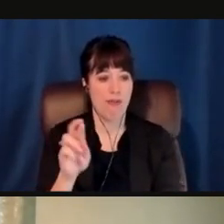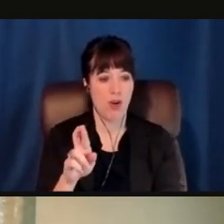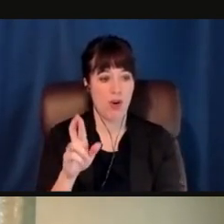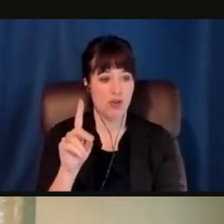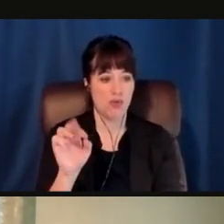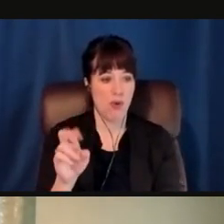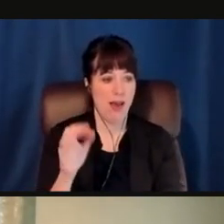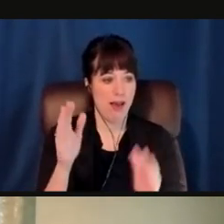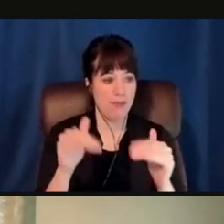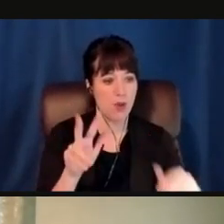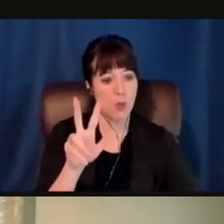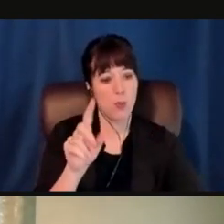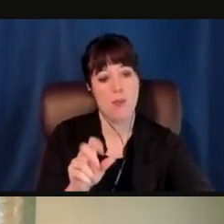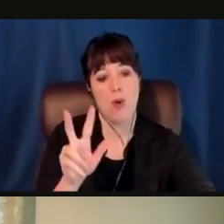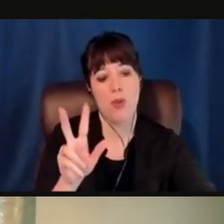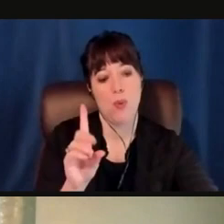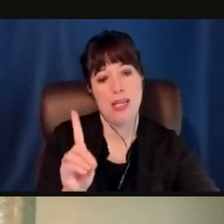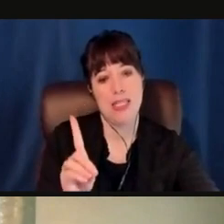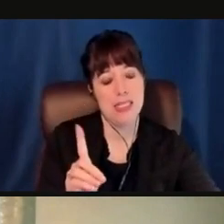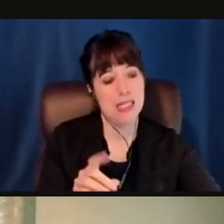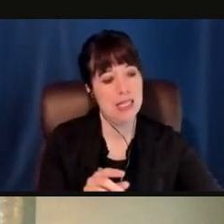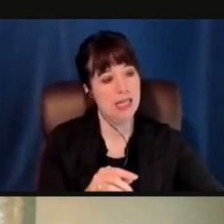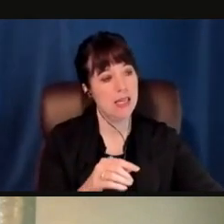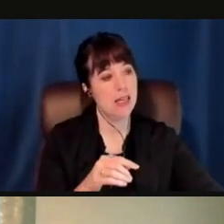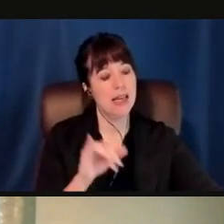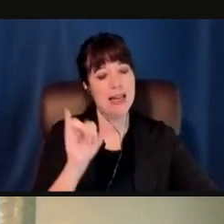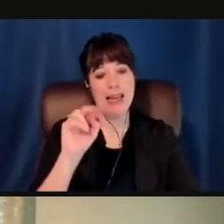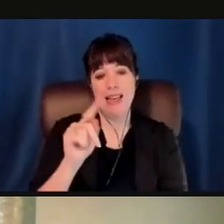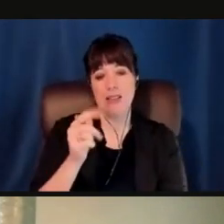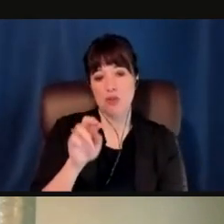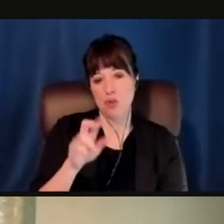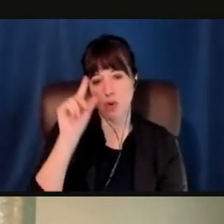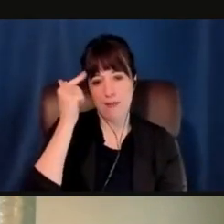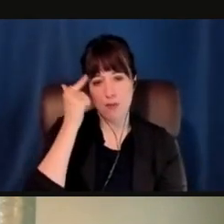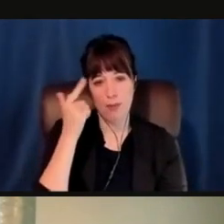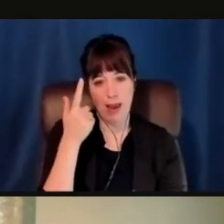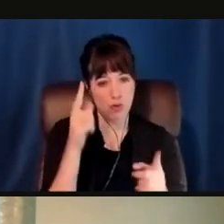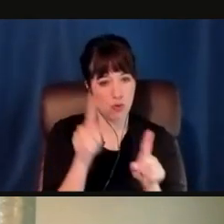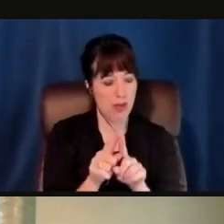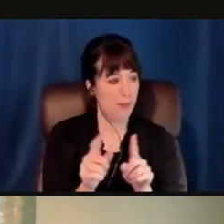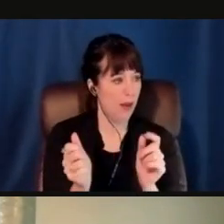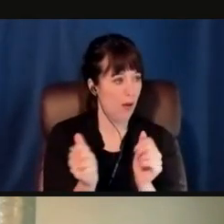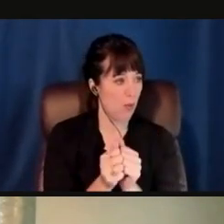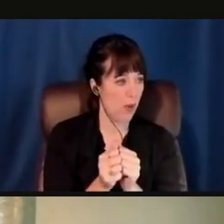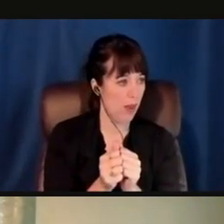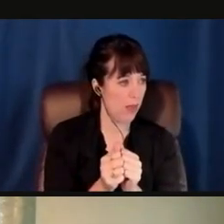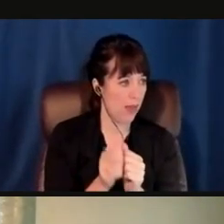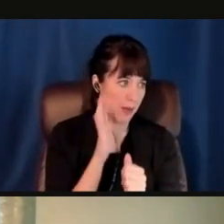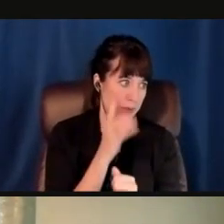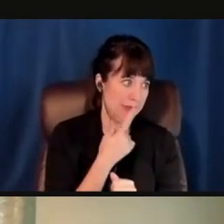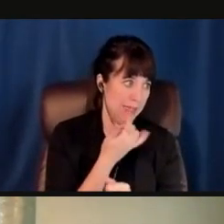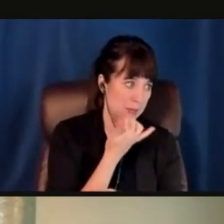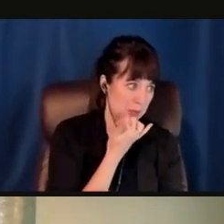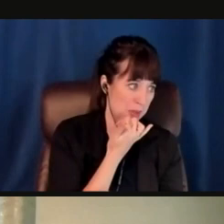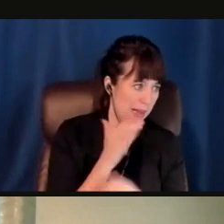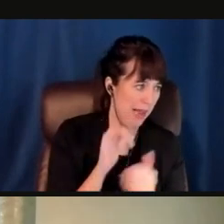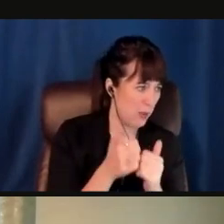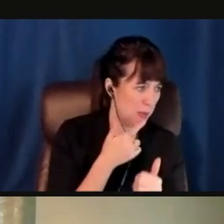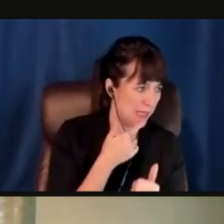Item 3.3D, the intergovernmental agreement with, I'm going to say this wrong. How do you